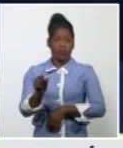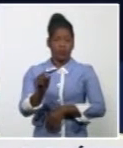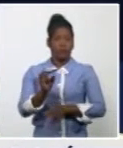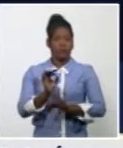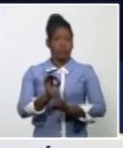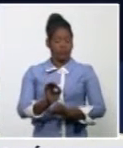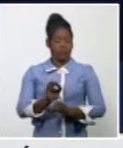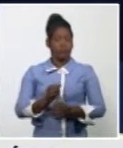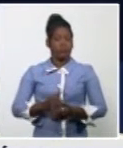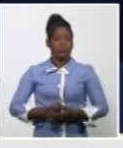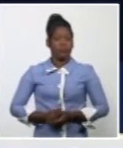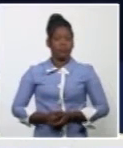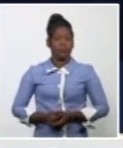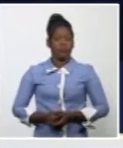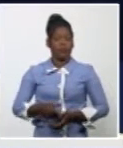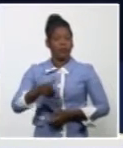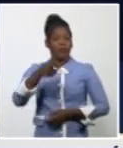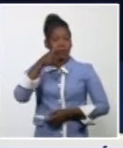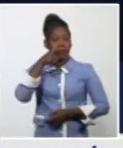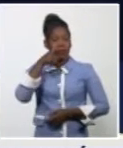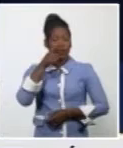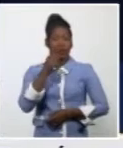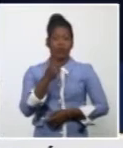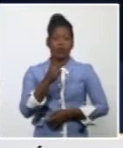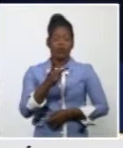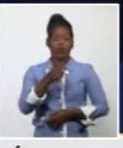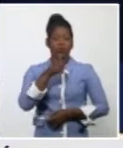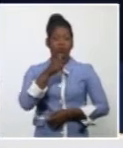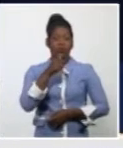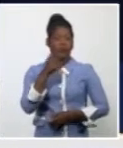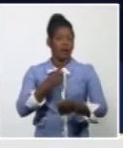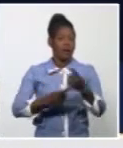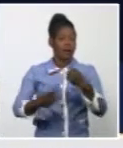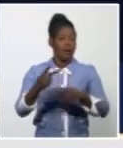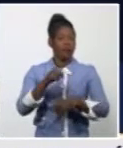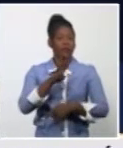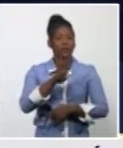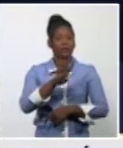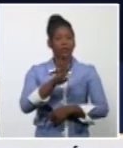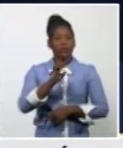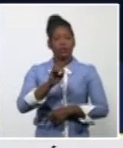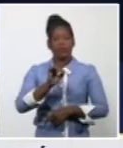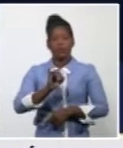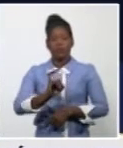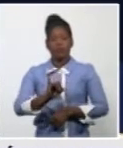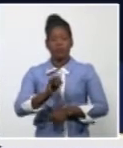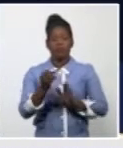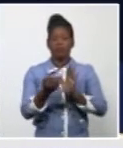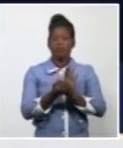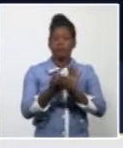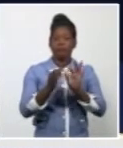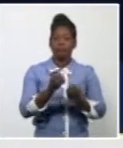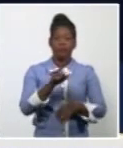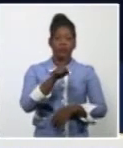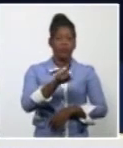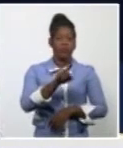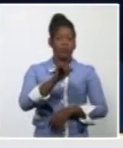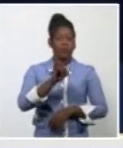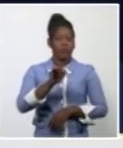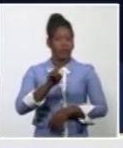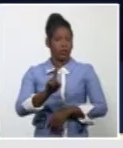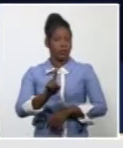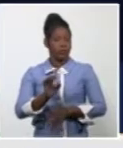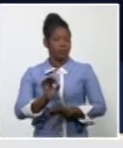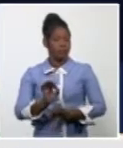Today we're keeping in our hospitals 569 patients, 2 in surveillance, suspects